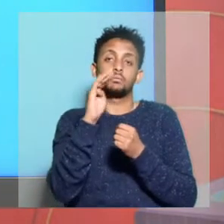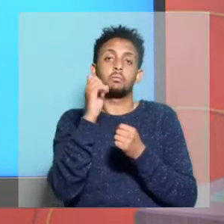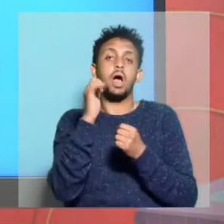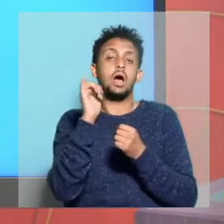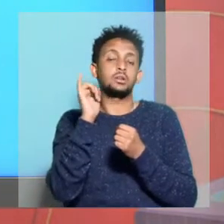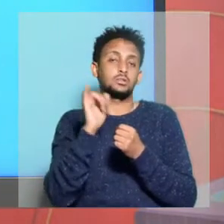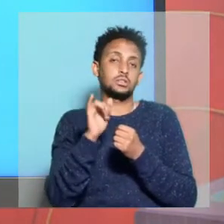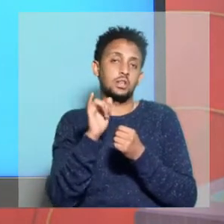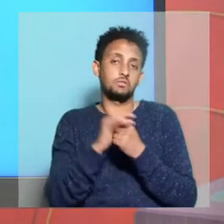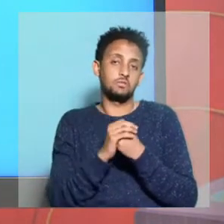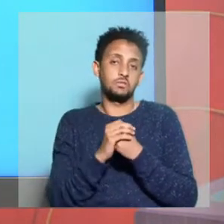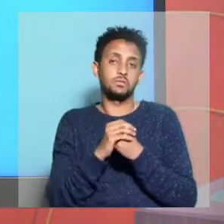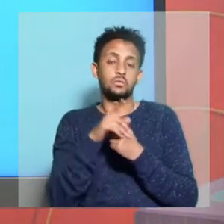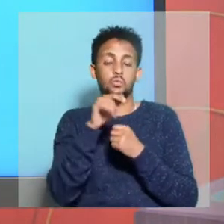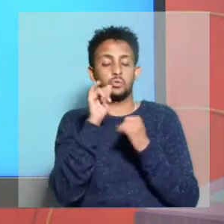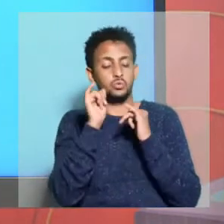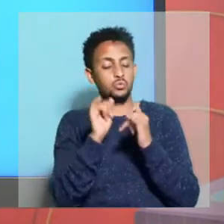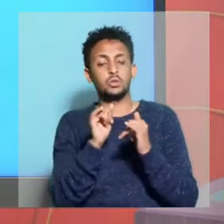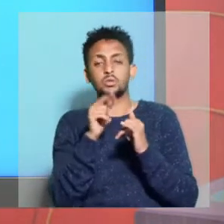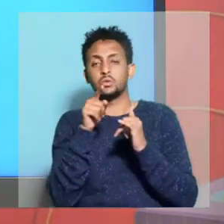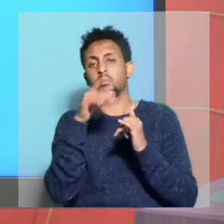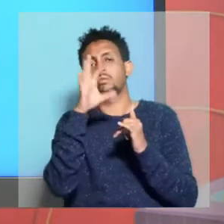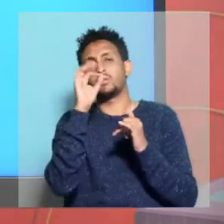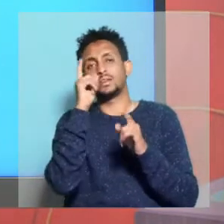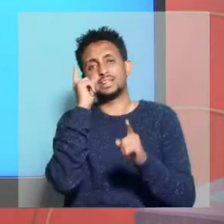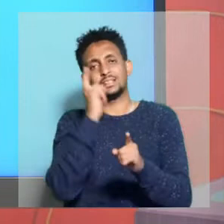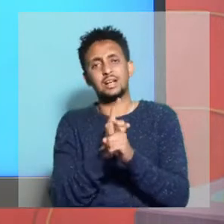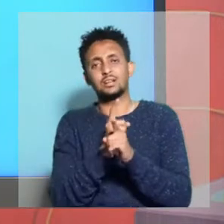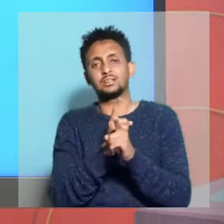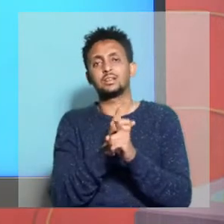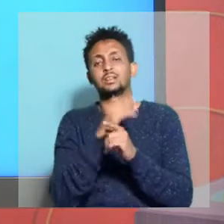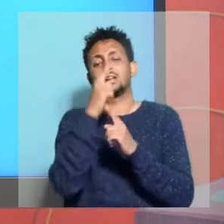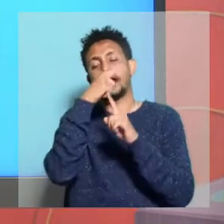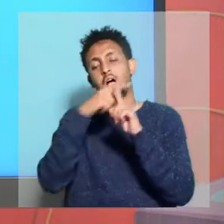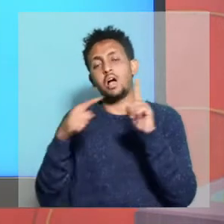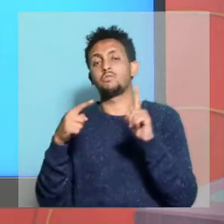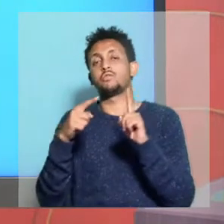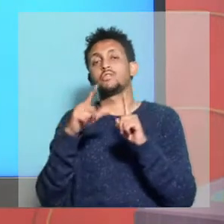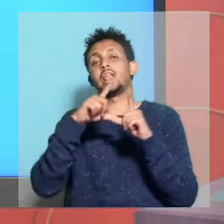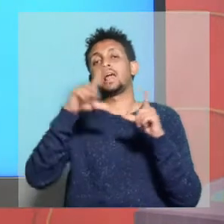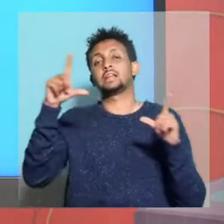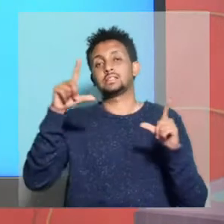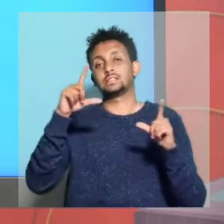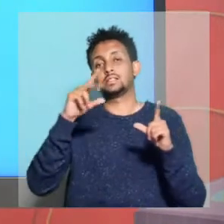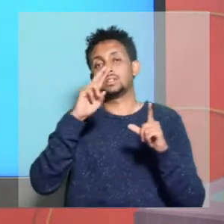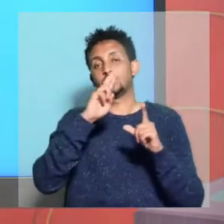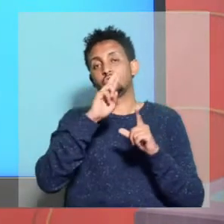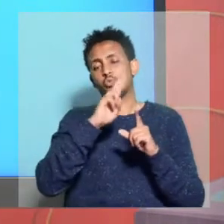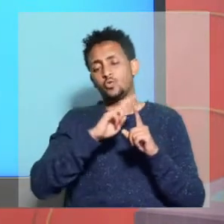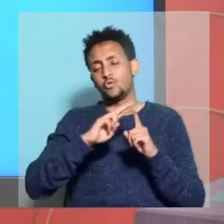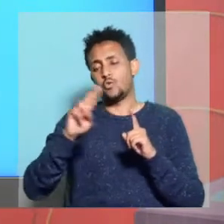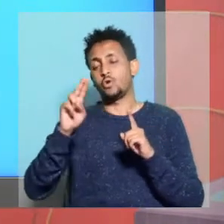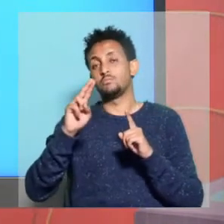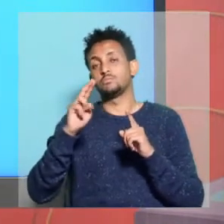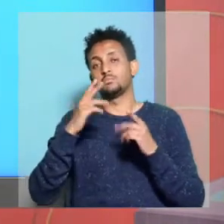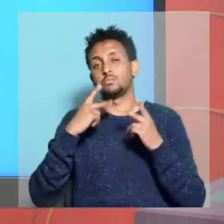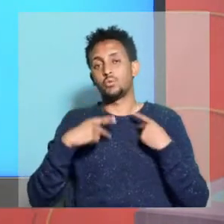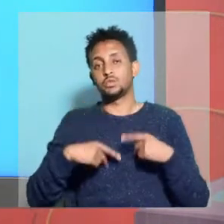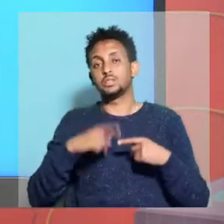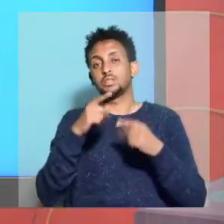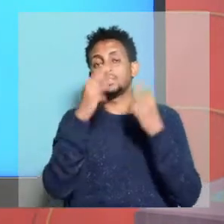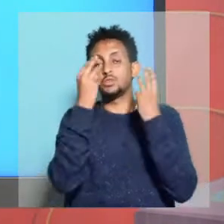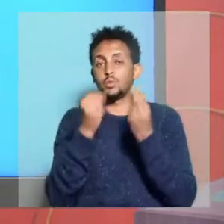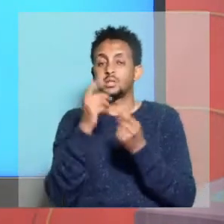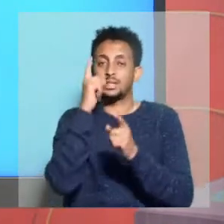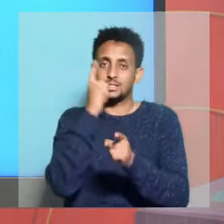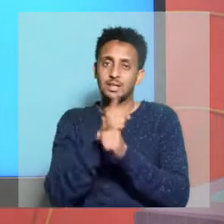itself. It has its own weight, and it's found exactly at half of the length. For a uniform rigid bodies, their weight